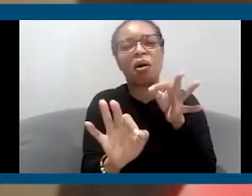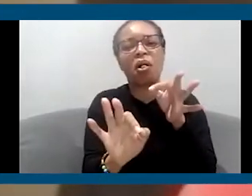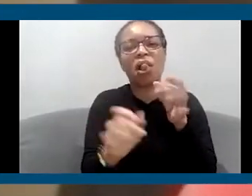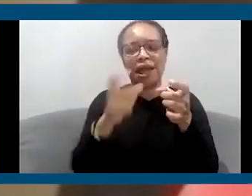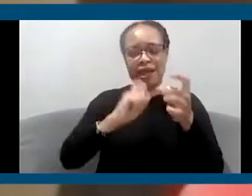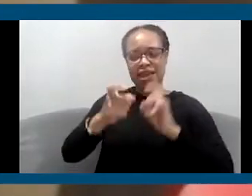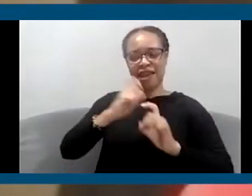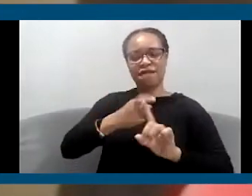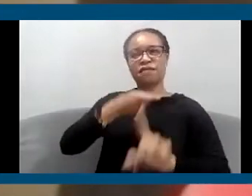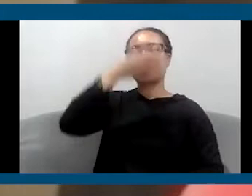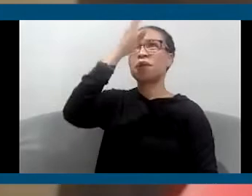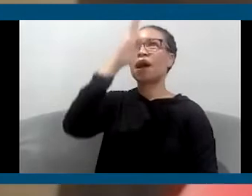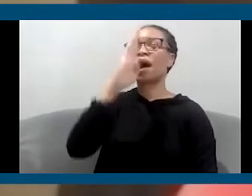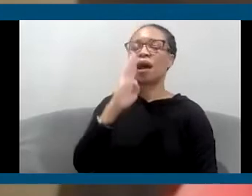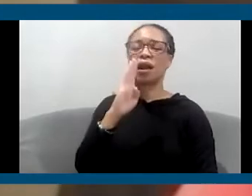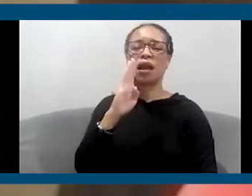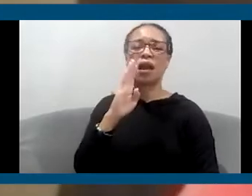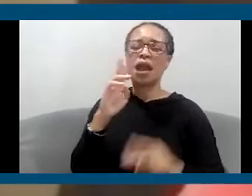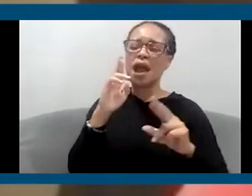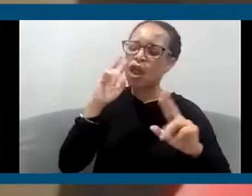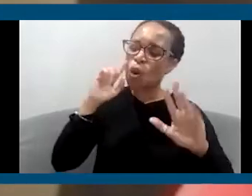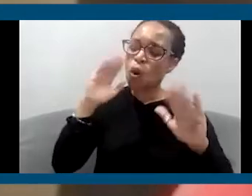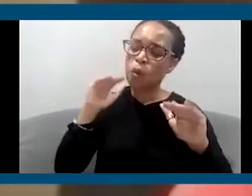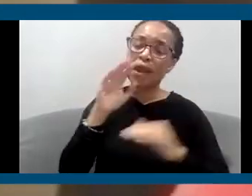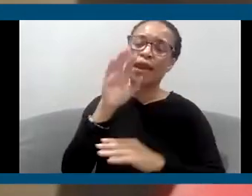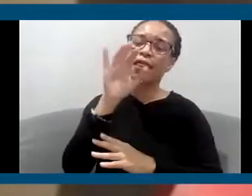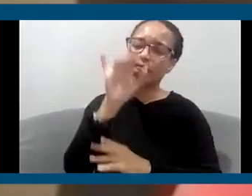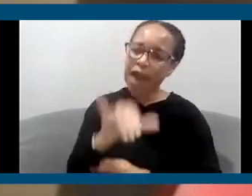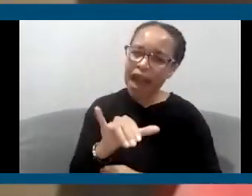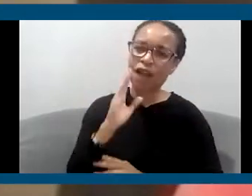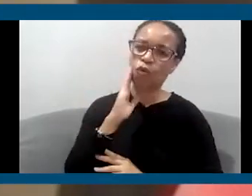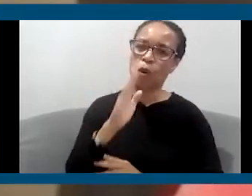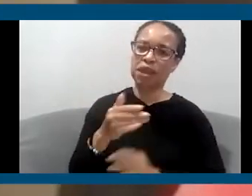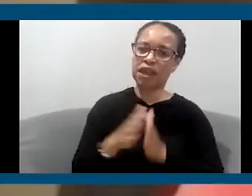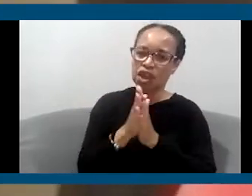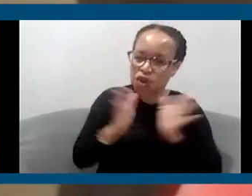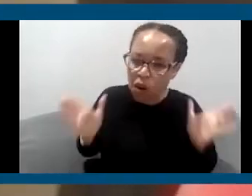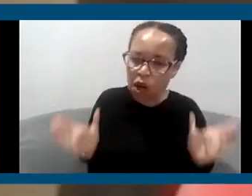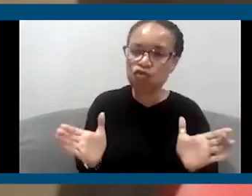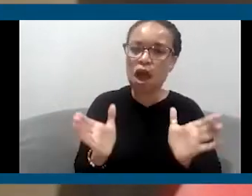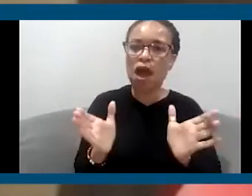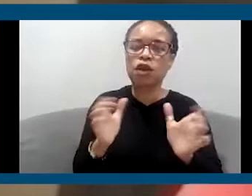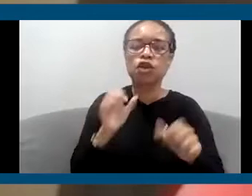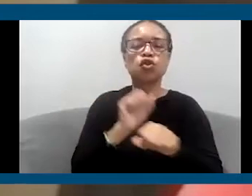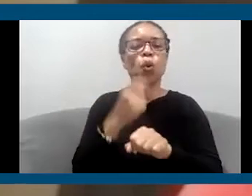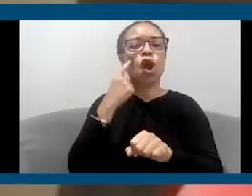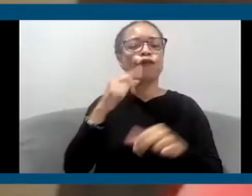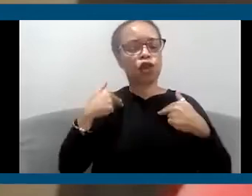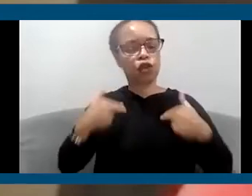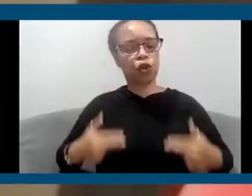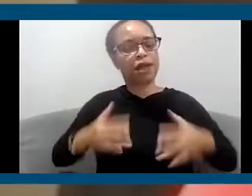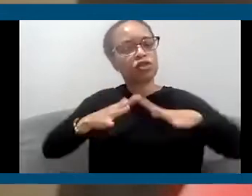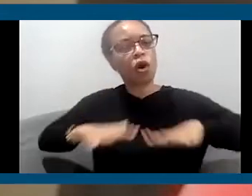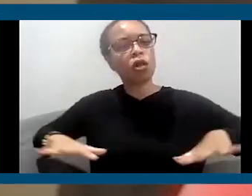God, and hoping that that would be a drive for us to work for humanity, to have